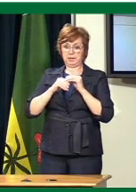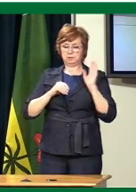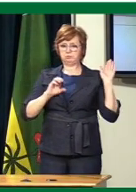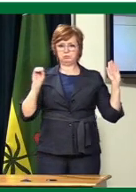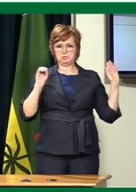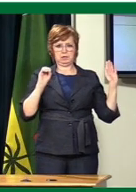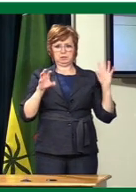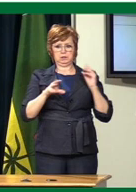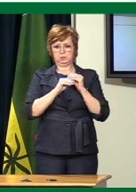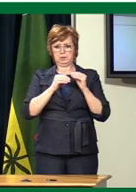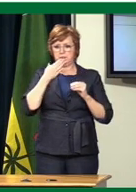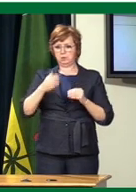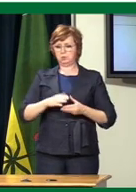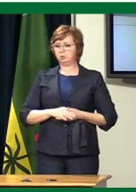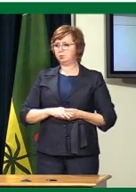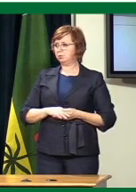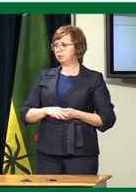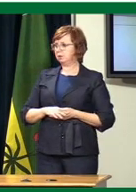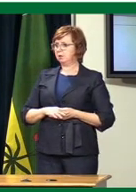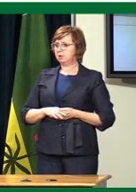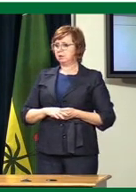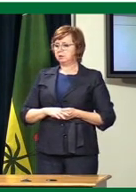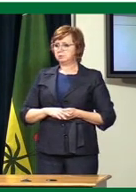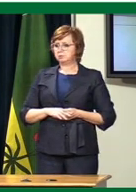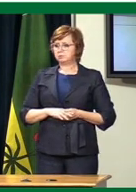Nothing to add, Scott. Thank you.